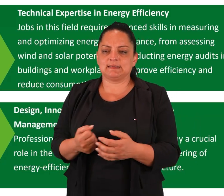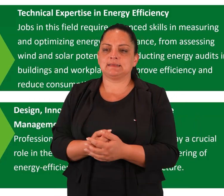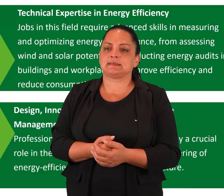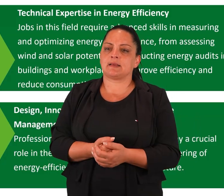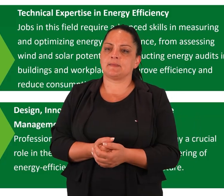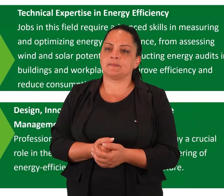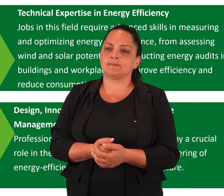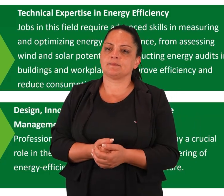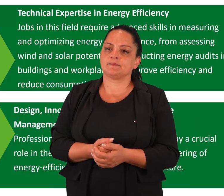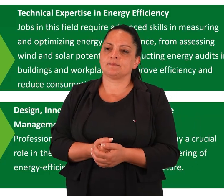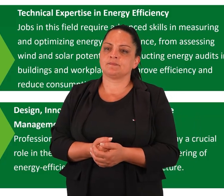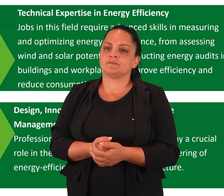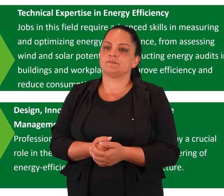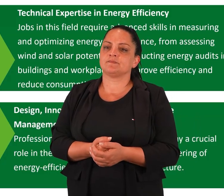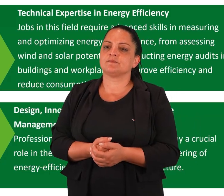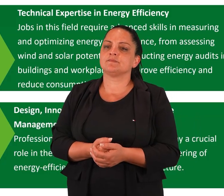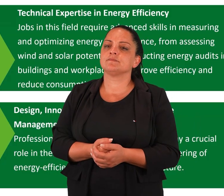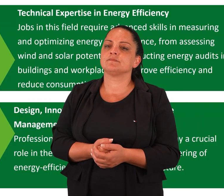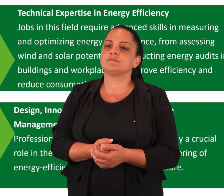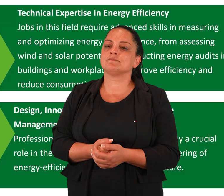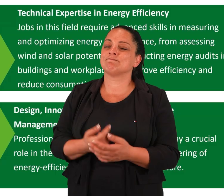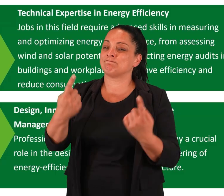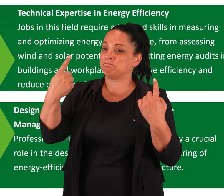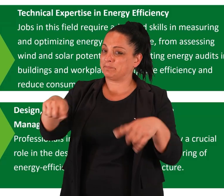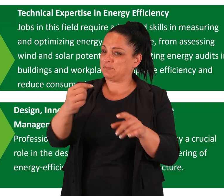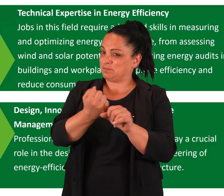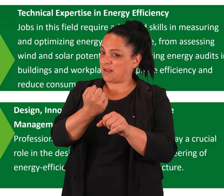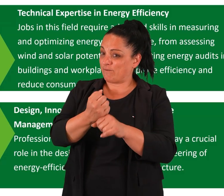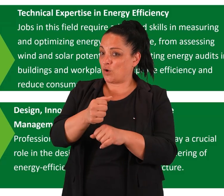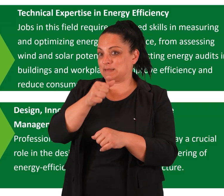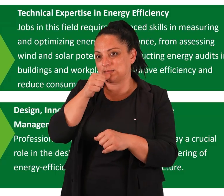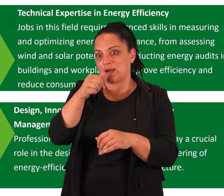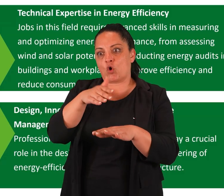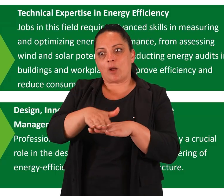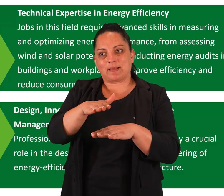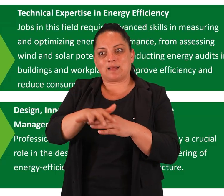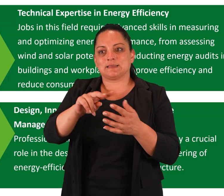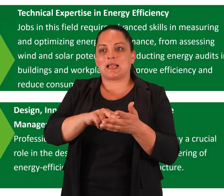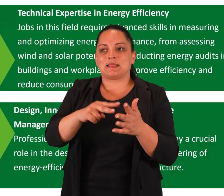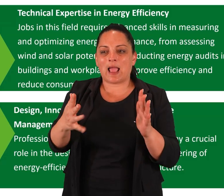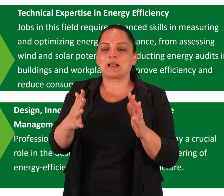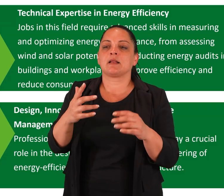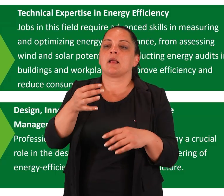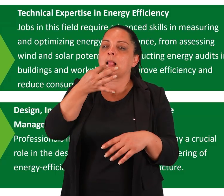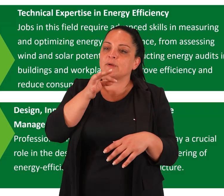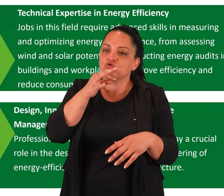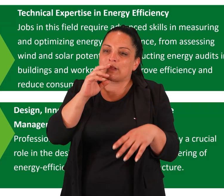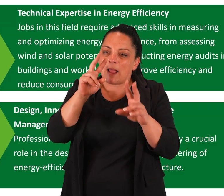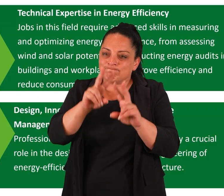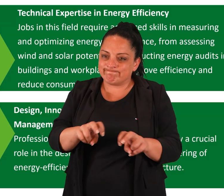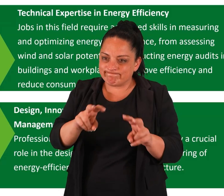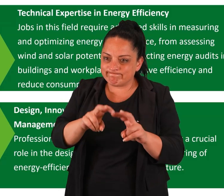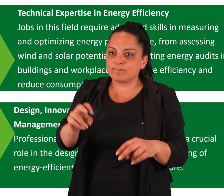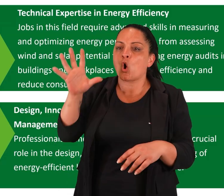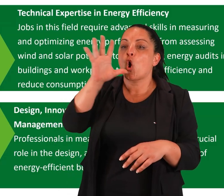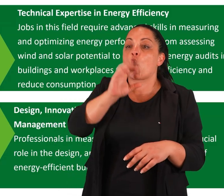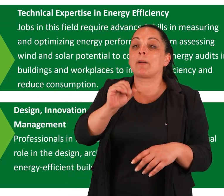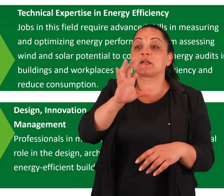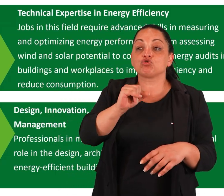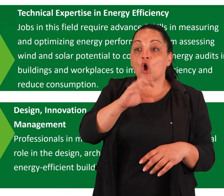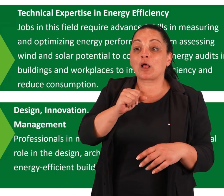buildings. These roles require technical expertise, analytical skills, and an understanding